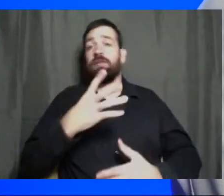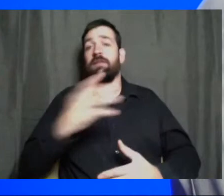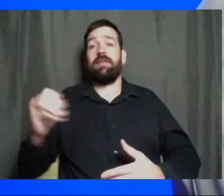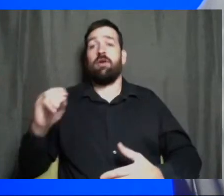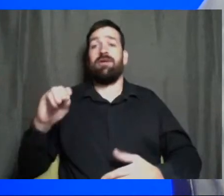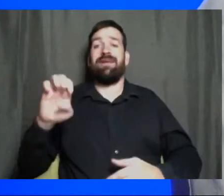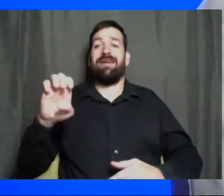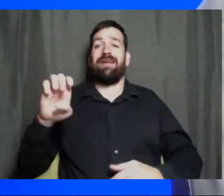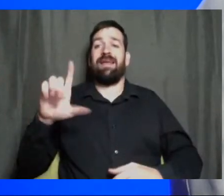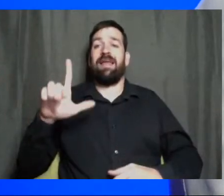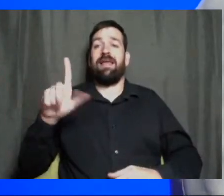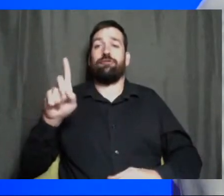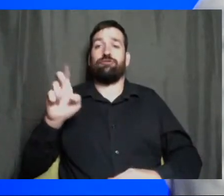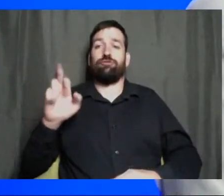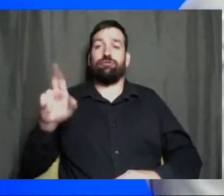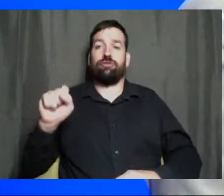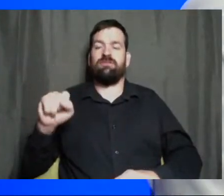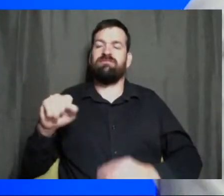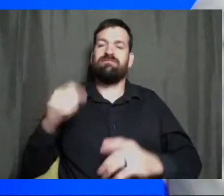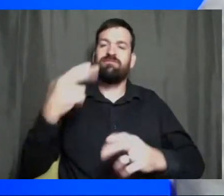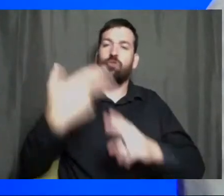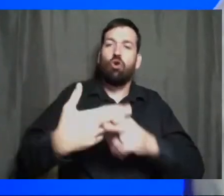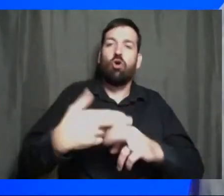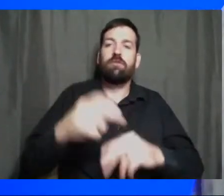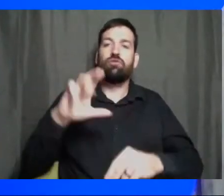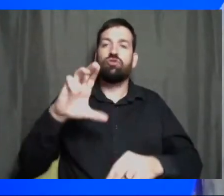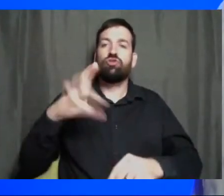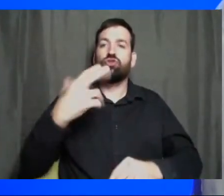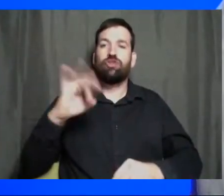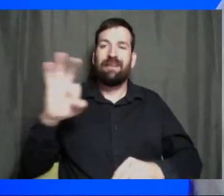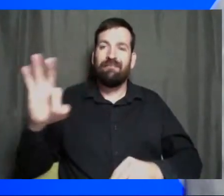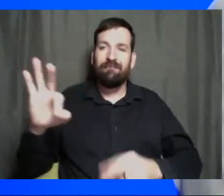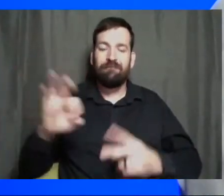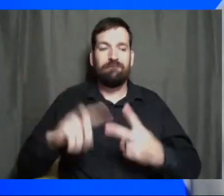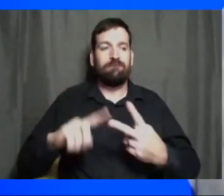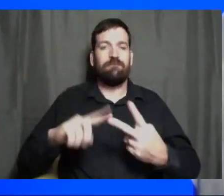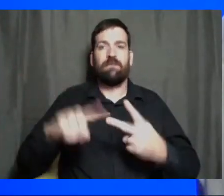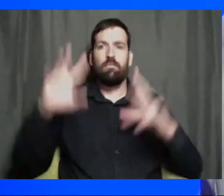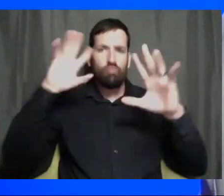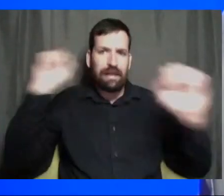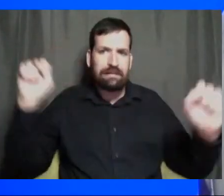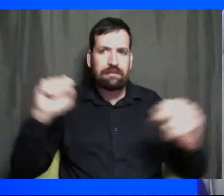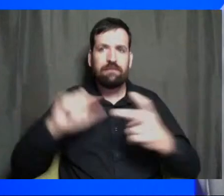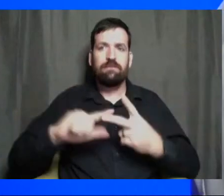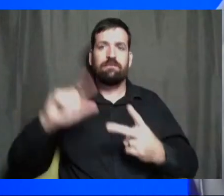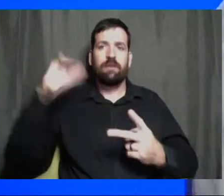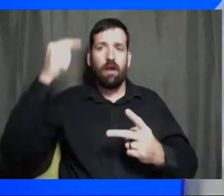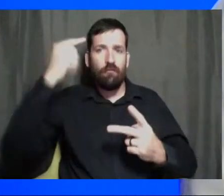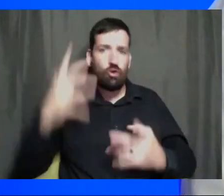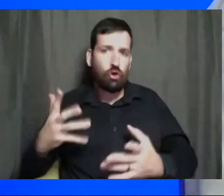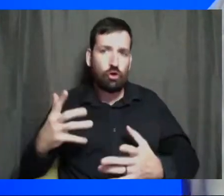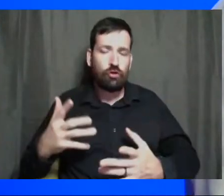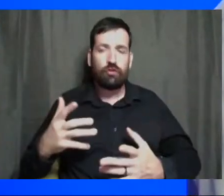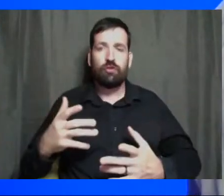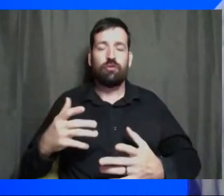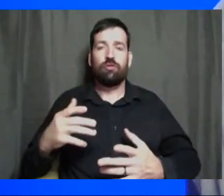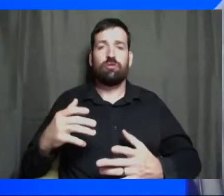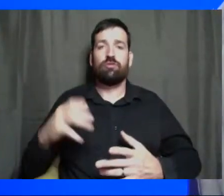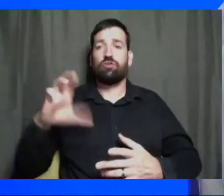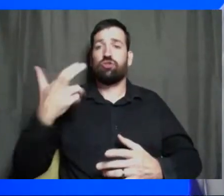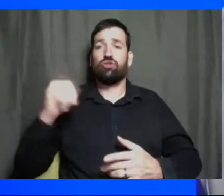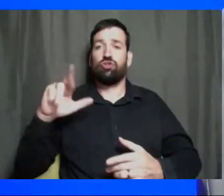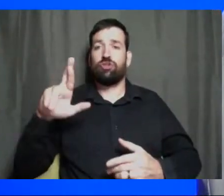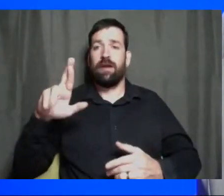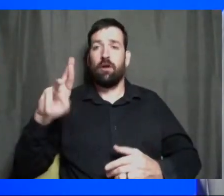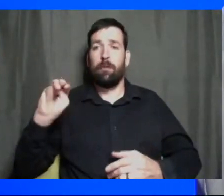whether they're called the chief or the president or the governor or the chairman, when they are asked to come